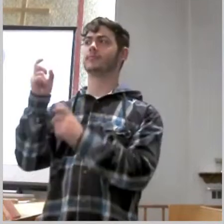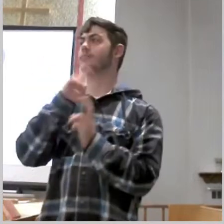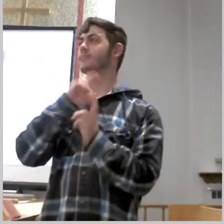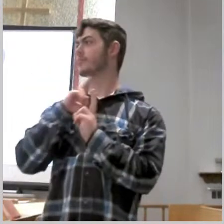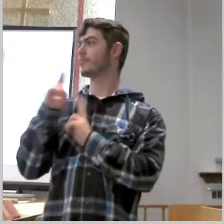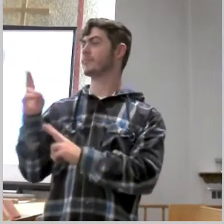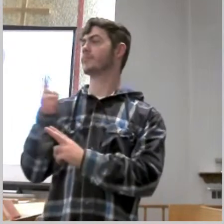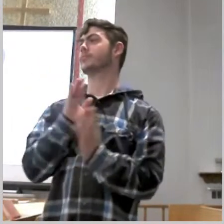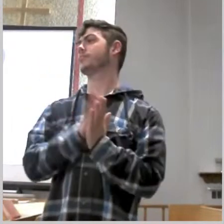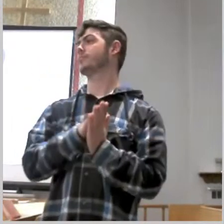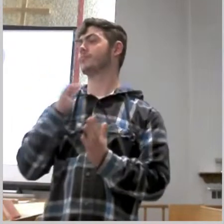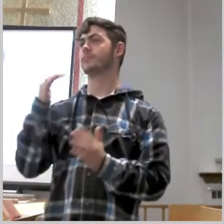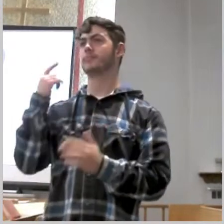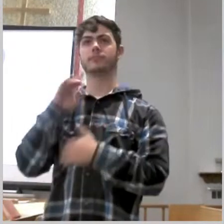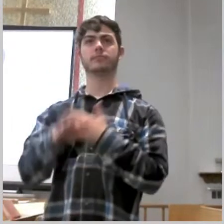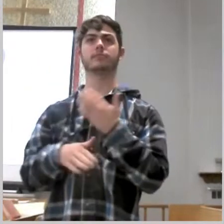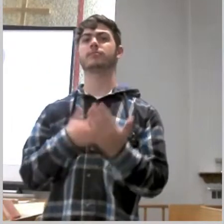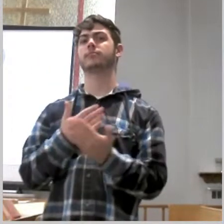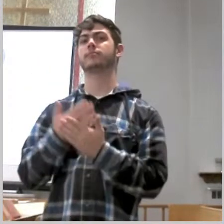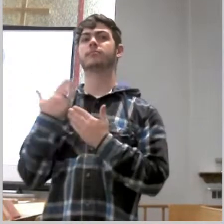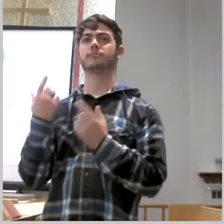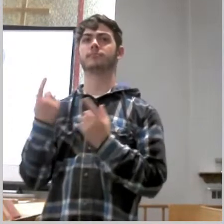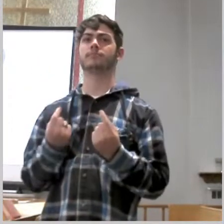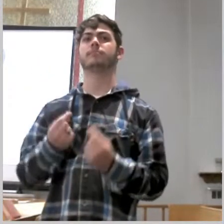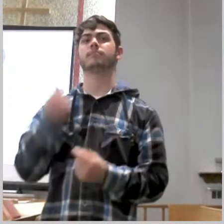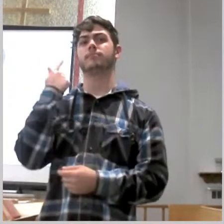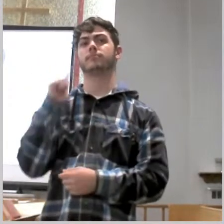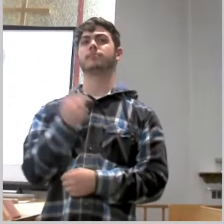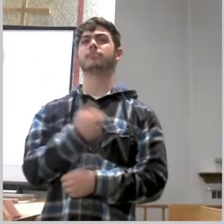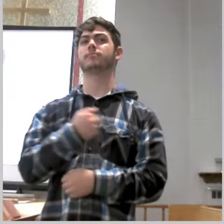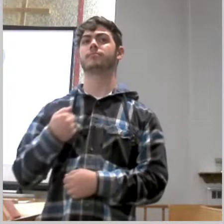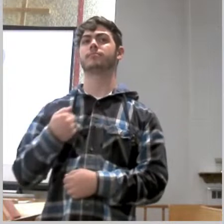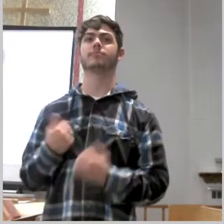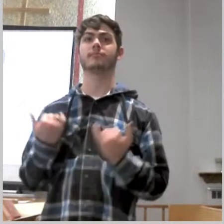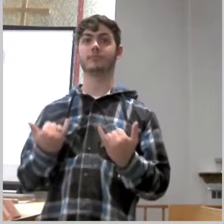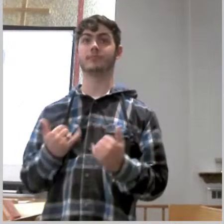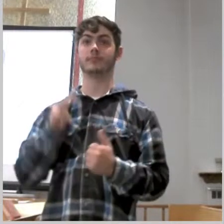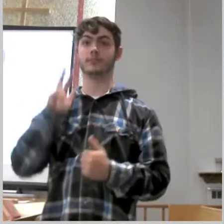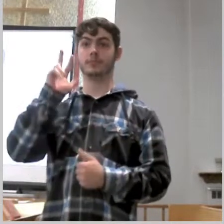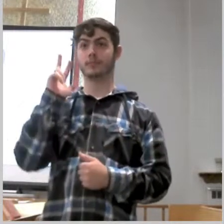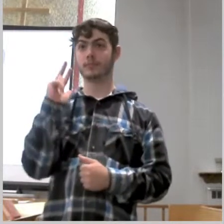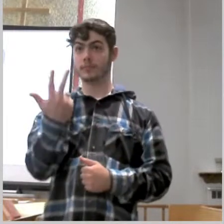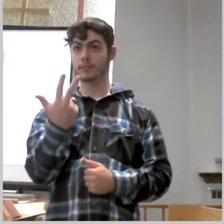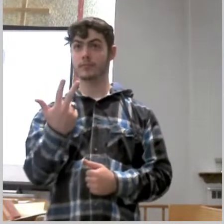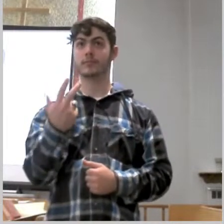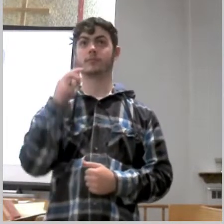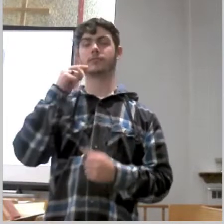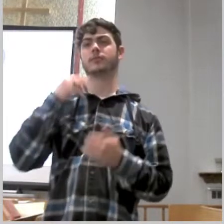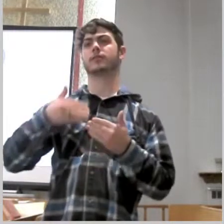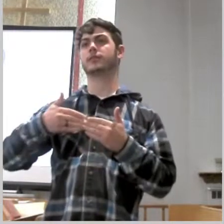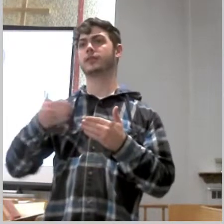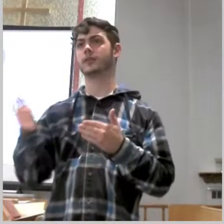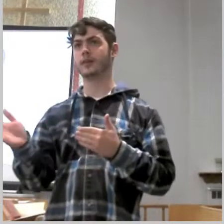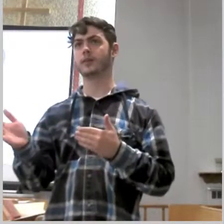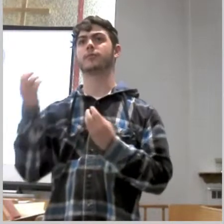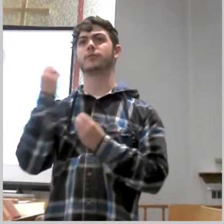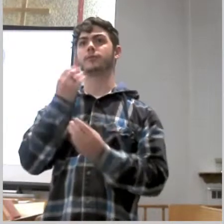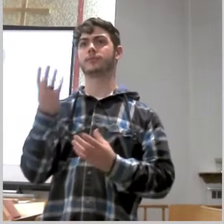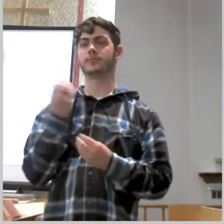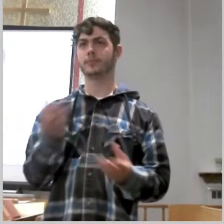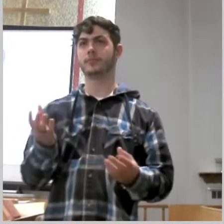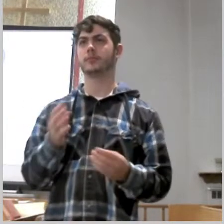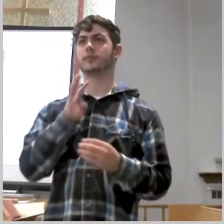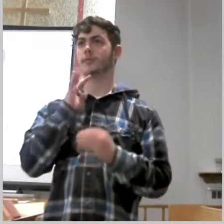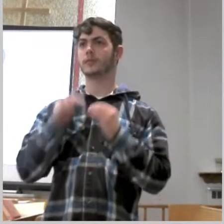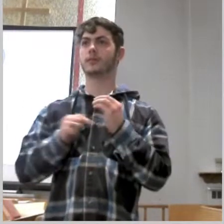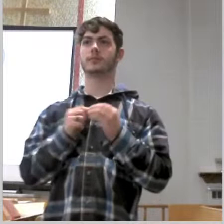for us. This is the third gateway message, gateway to growth. How